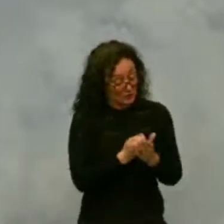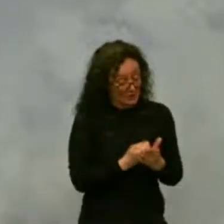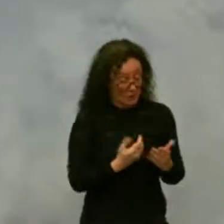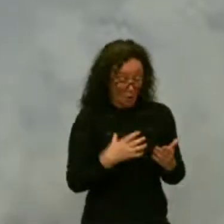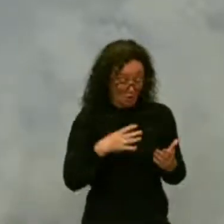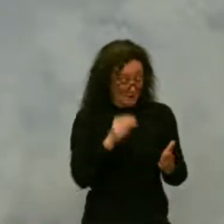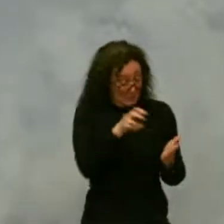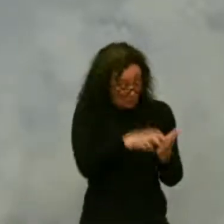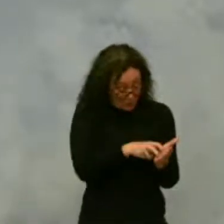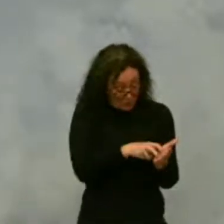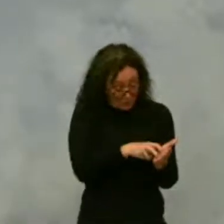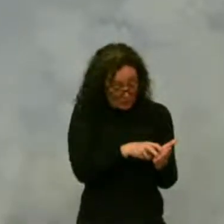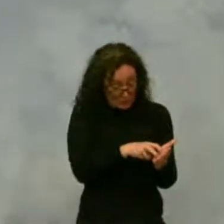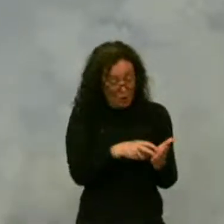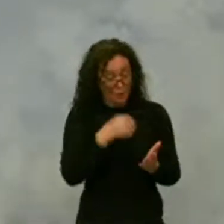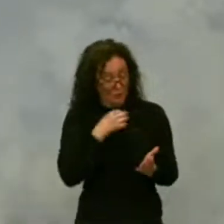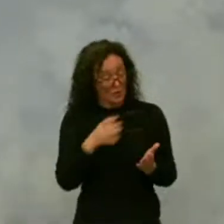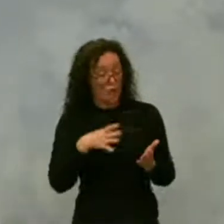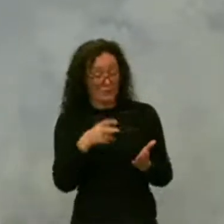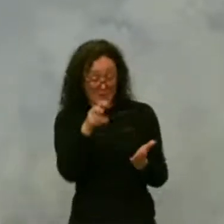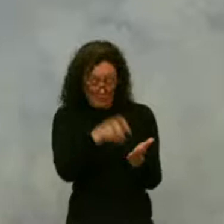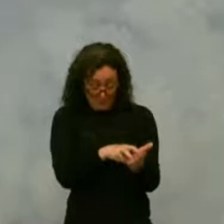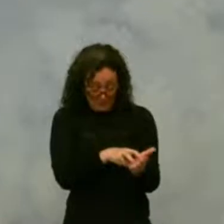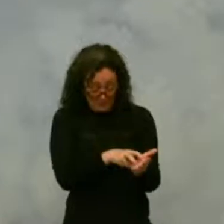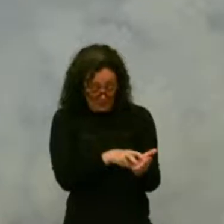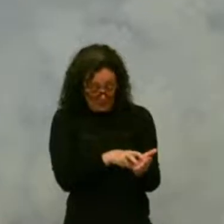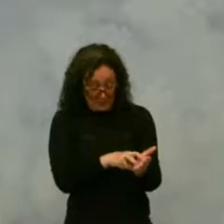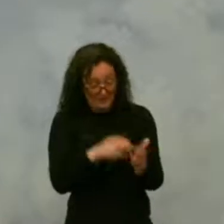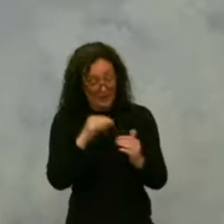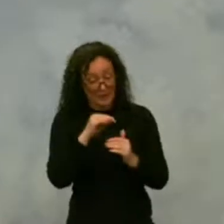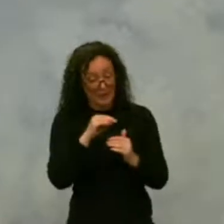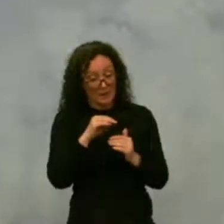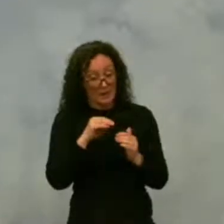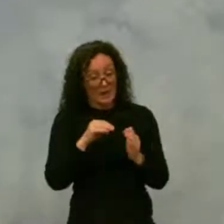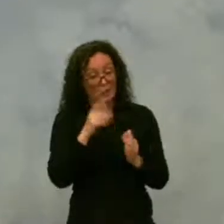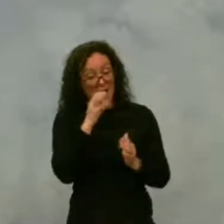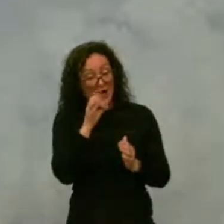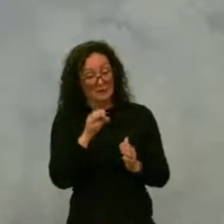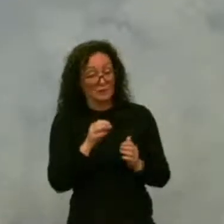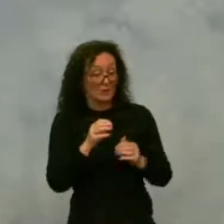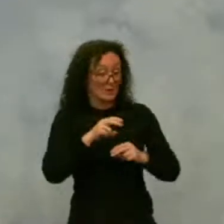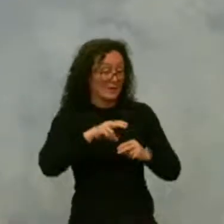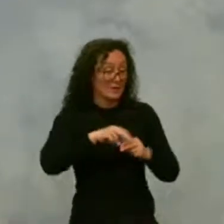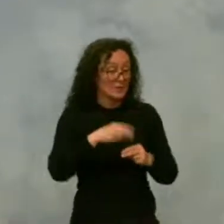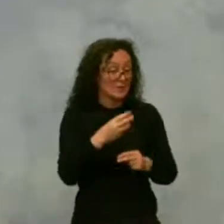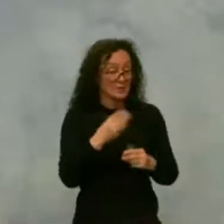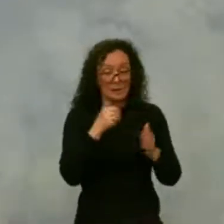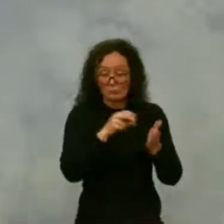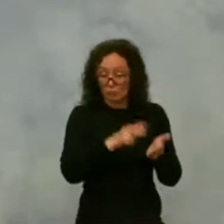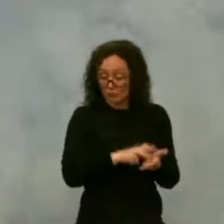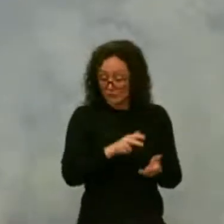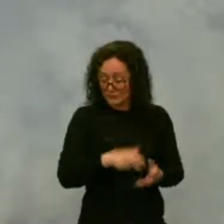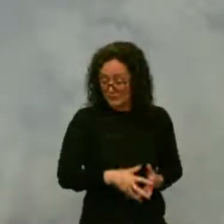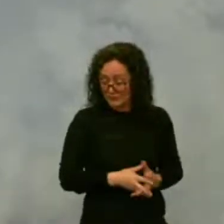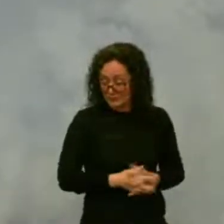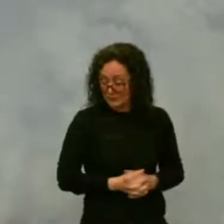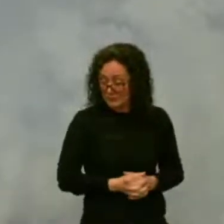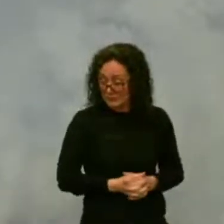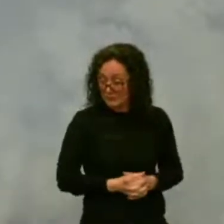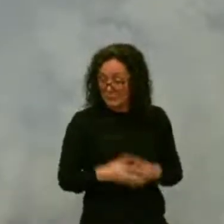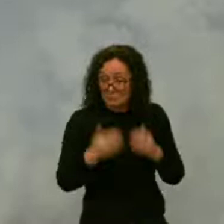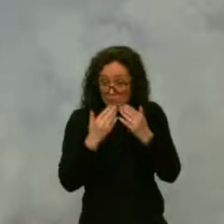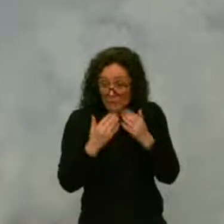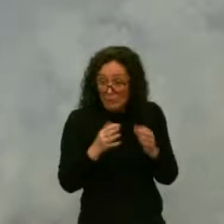also noted, and the write-offs, as noted at point 3, be approved. Thank you, and happy to take any questions.